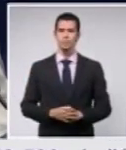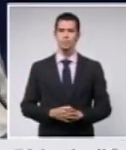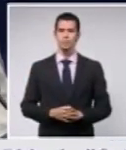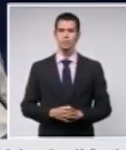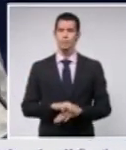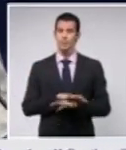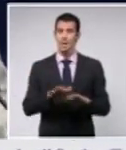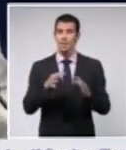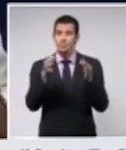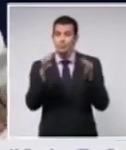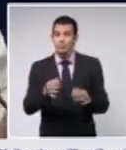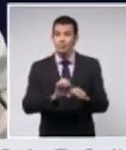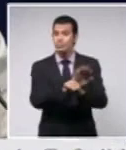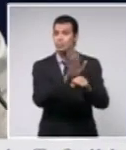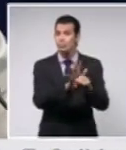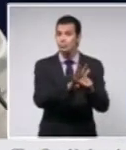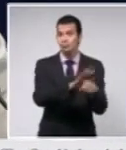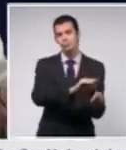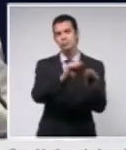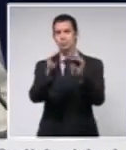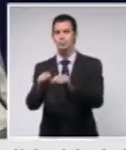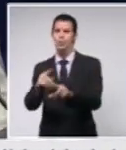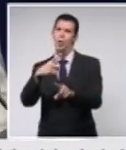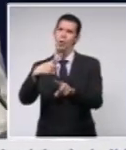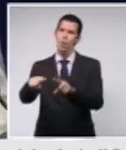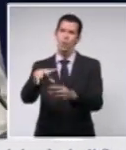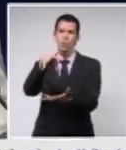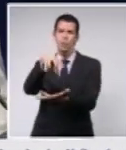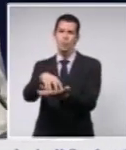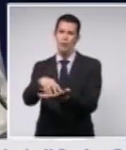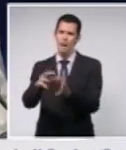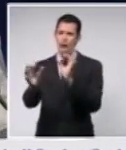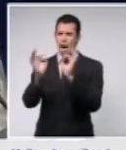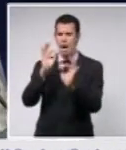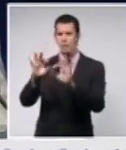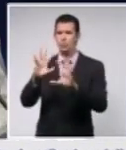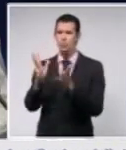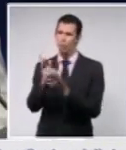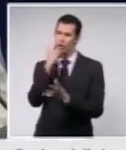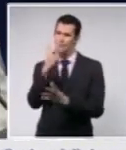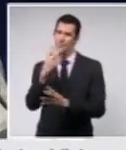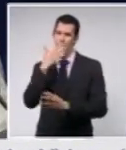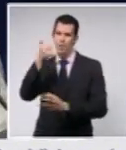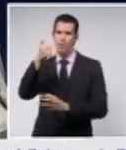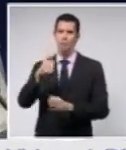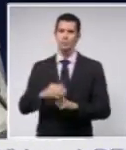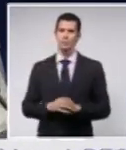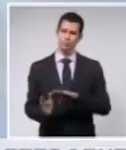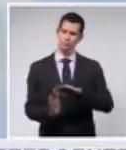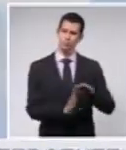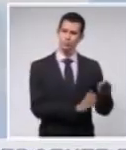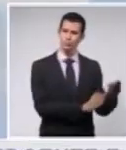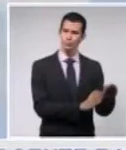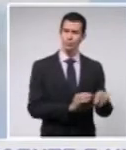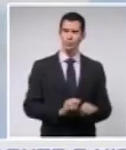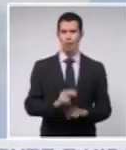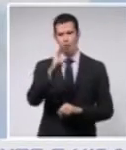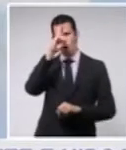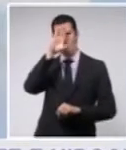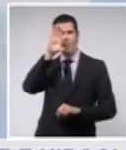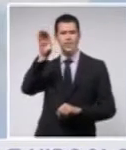died. We offer our condolences to the family and friends of the deceased.